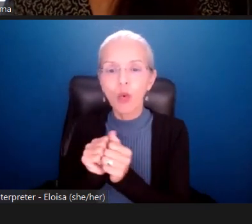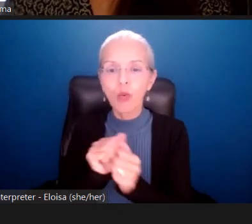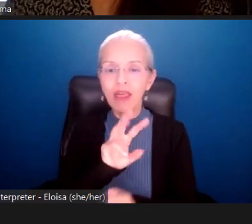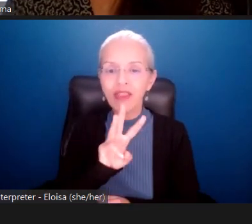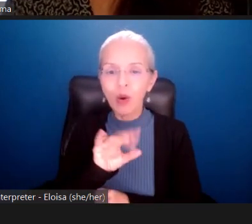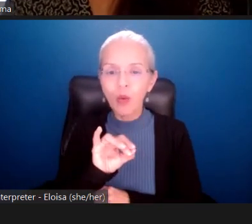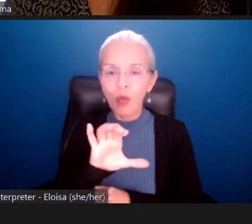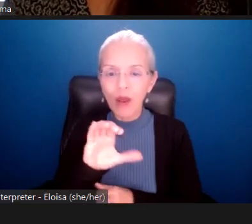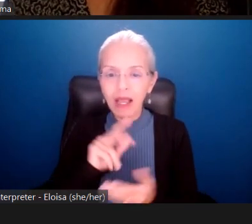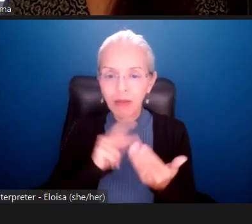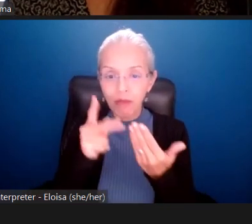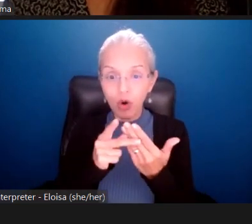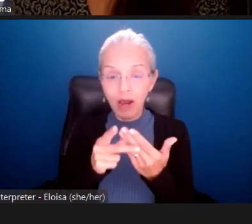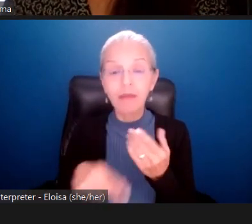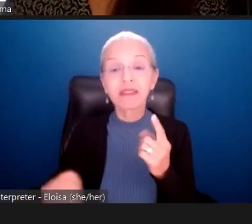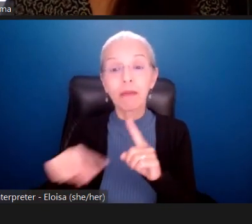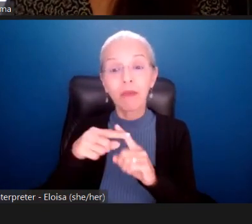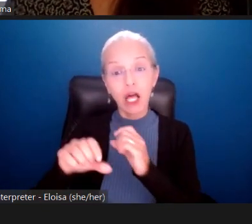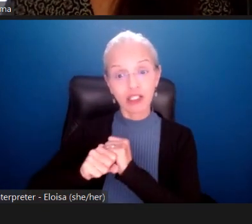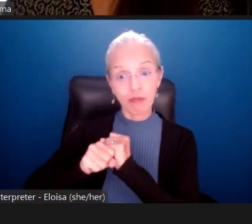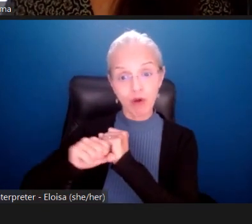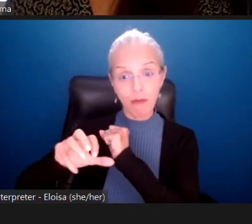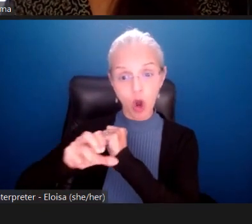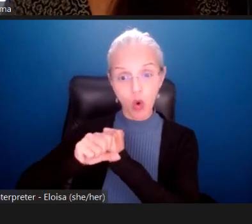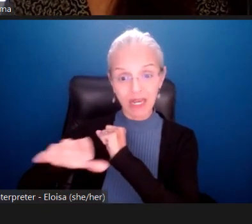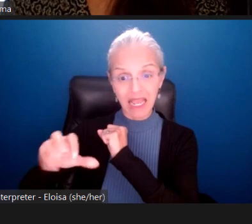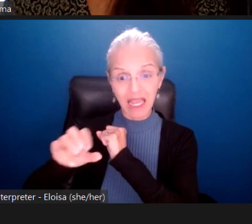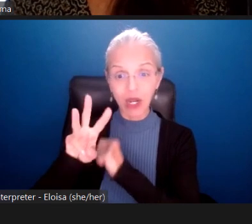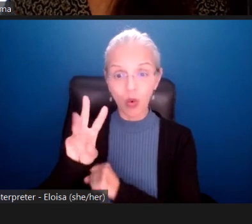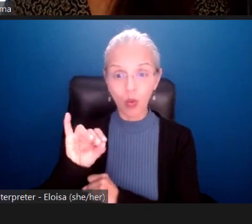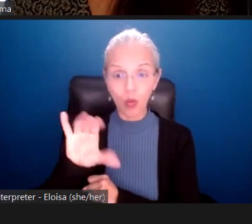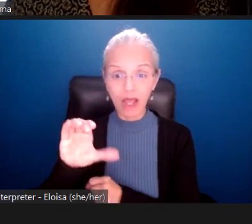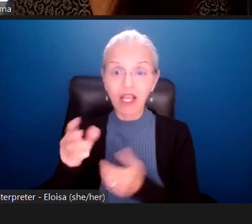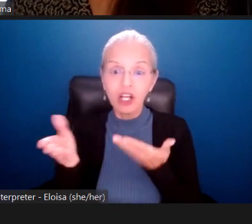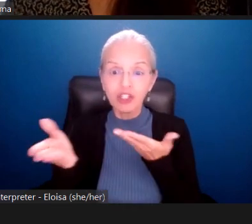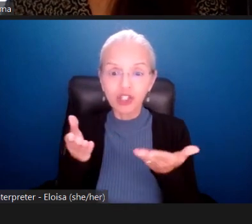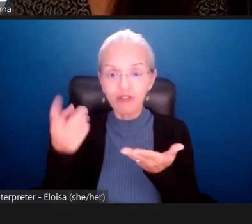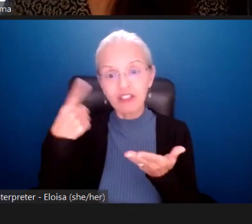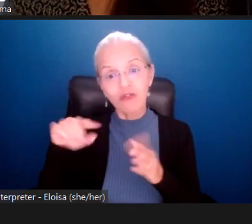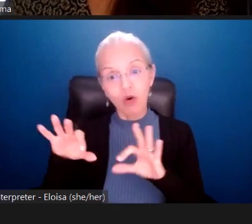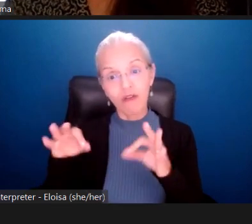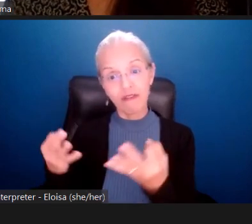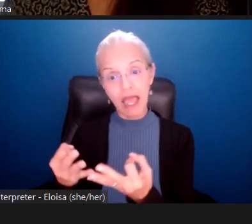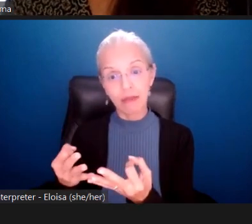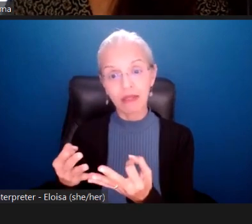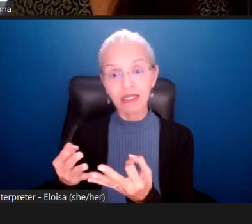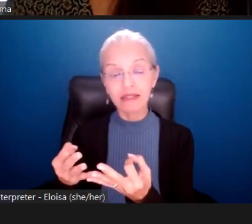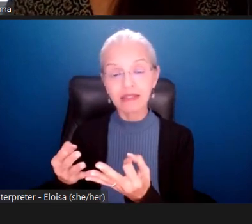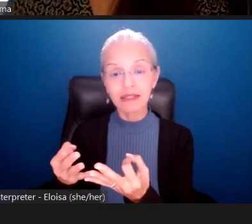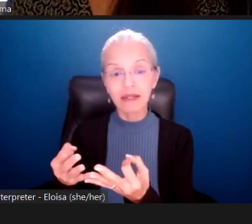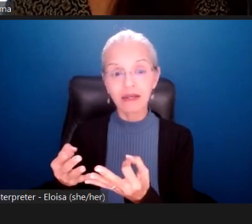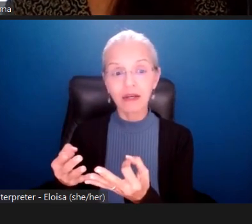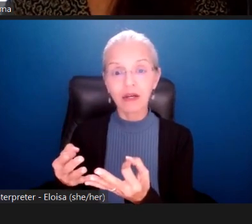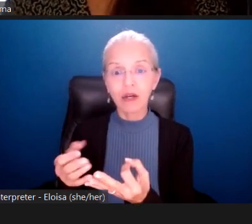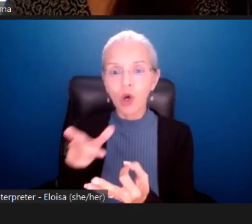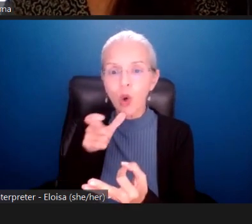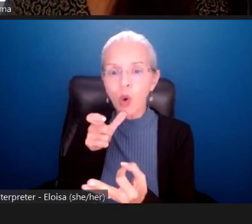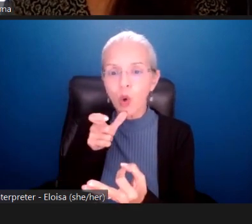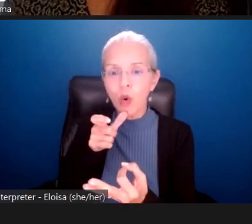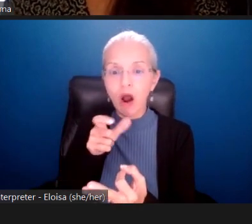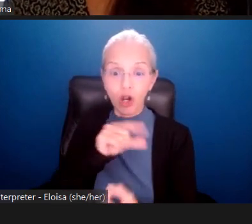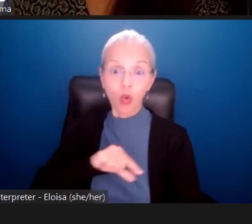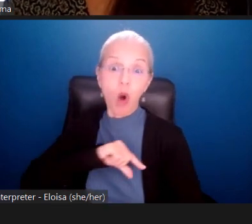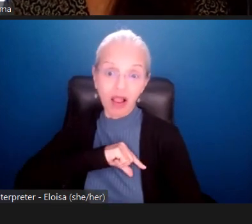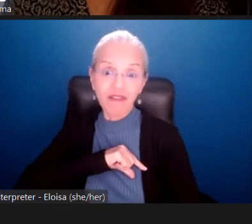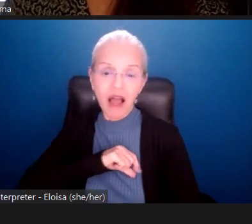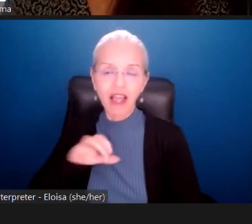and promoting WIC services for families who are qualified